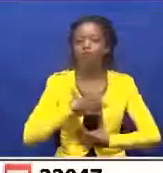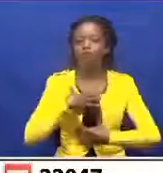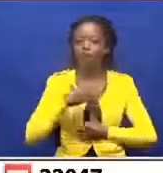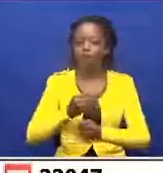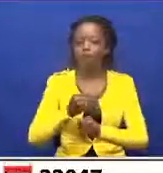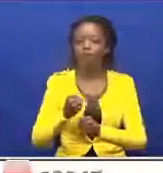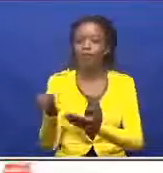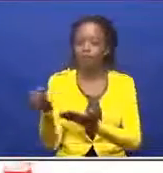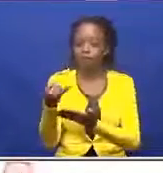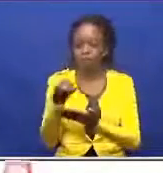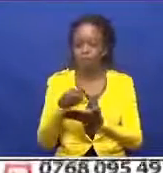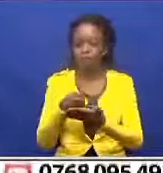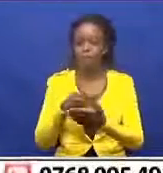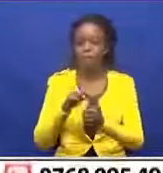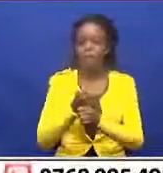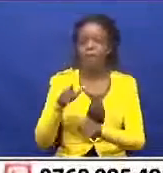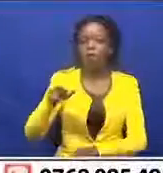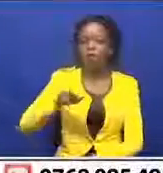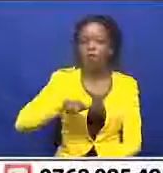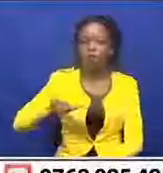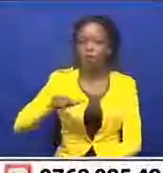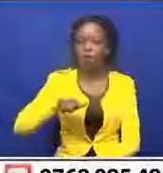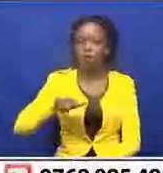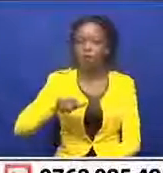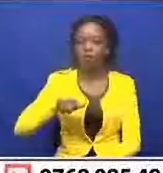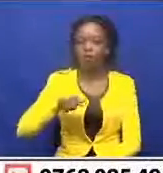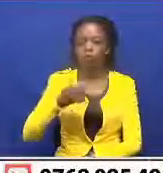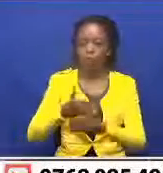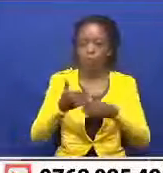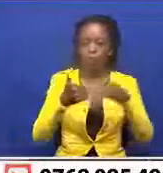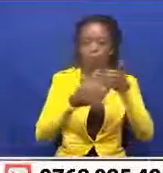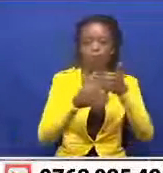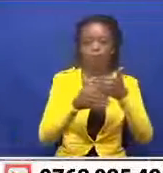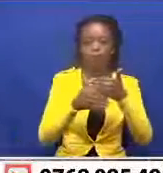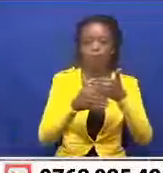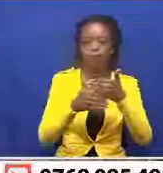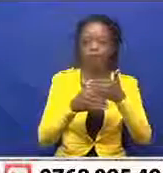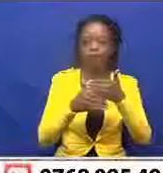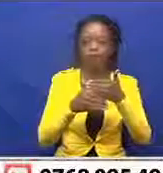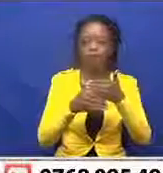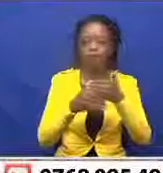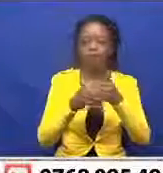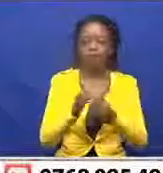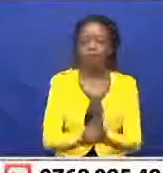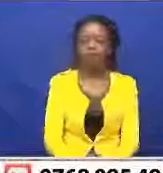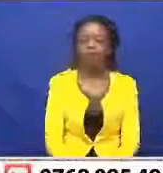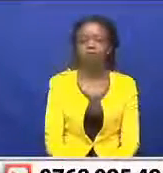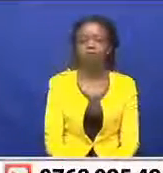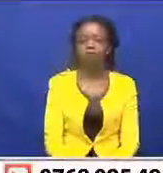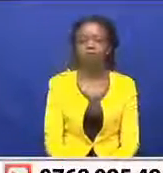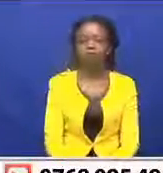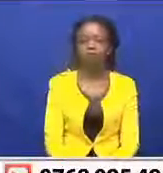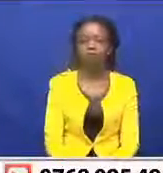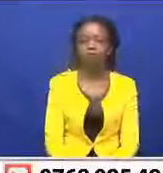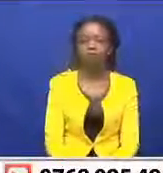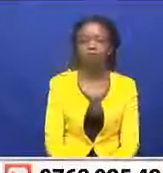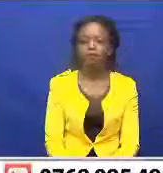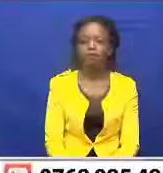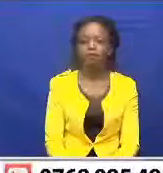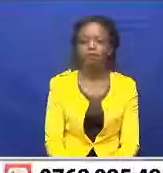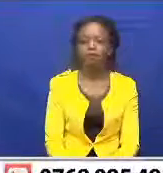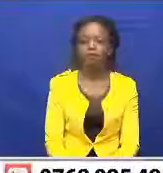to design and contract local fabricators to build. Nancy Kimuyu, TV 47.